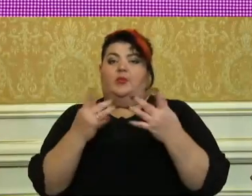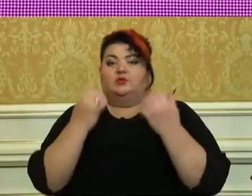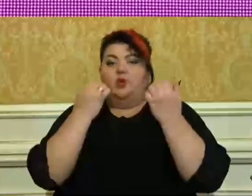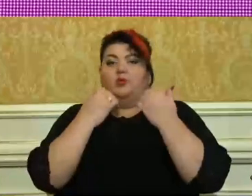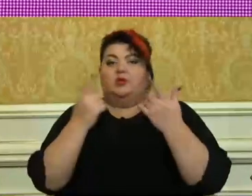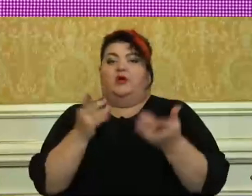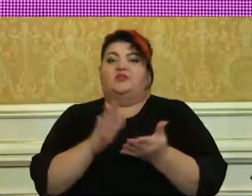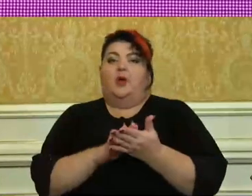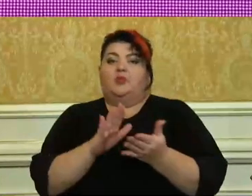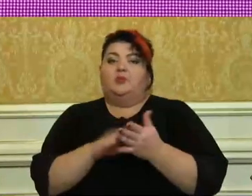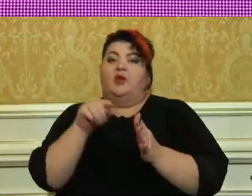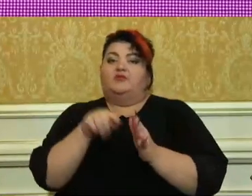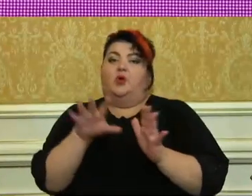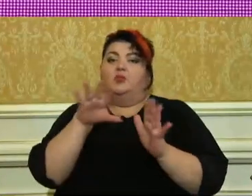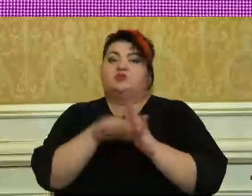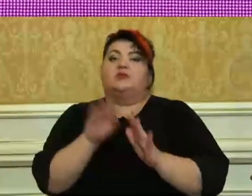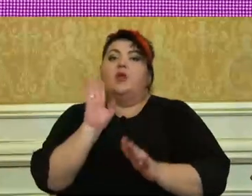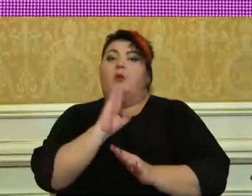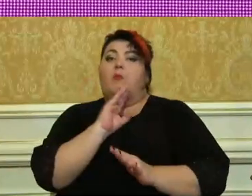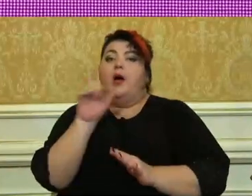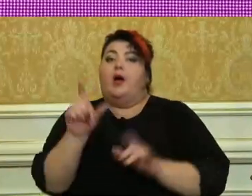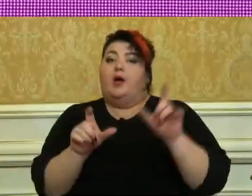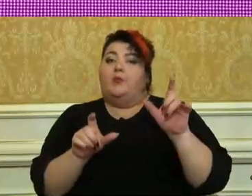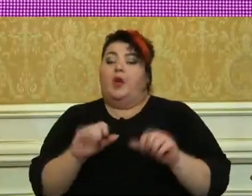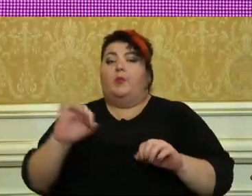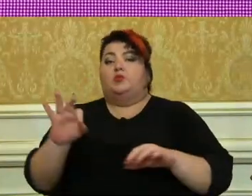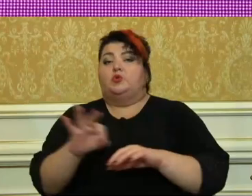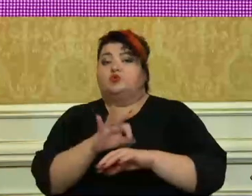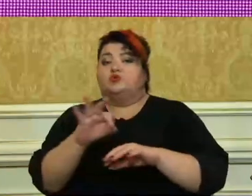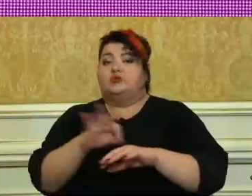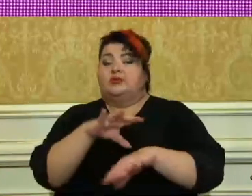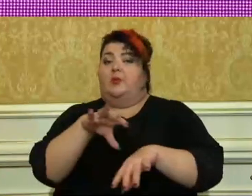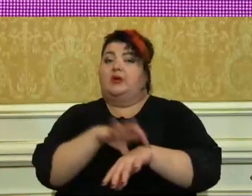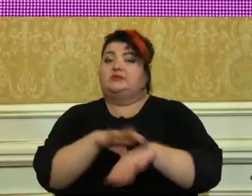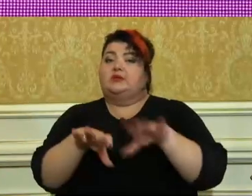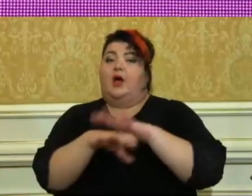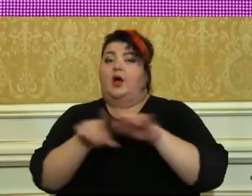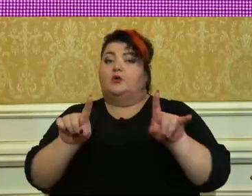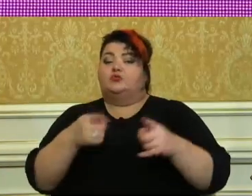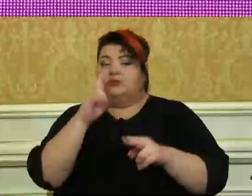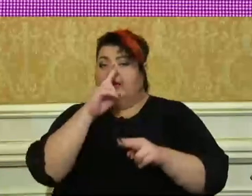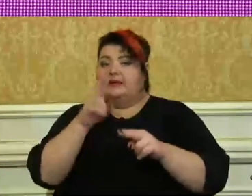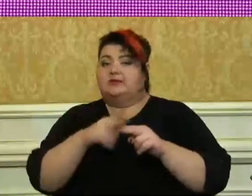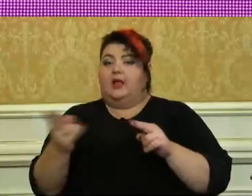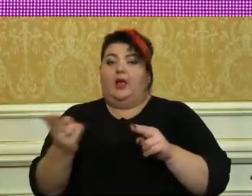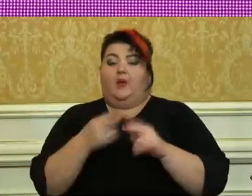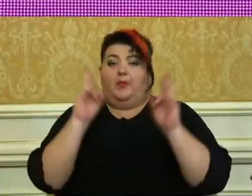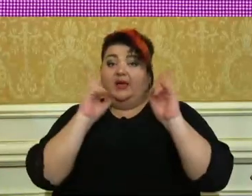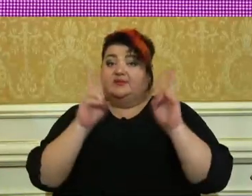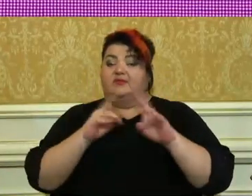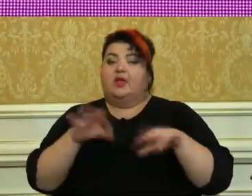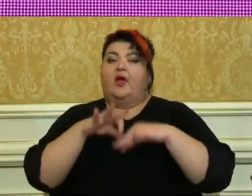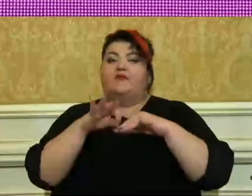also like to express my gratitude to the mothers and wives of those people who are now